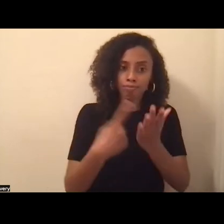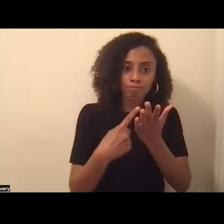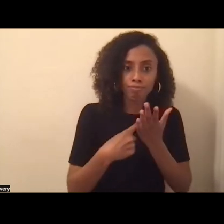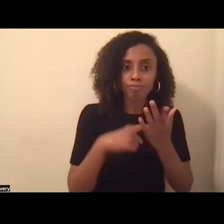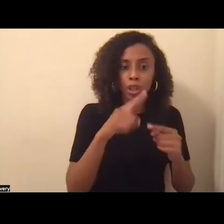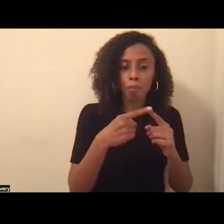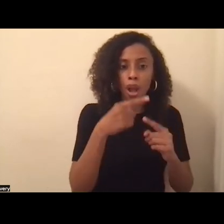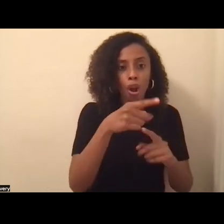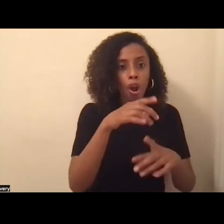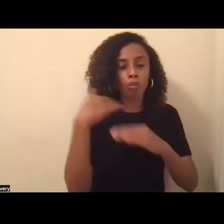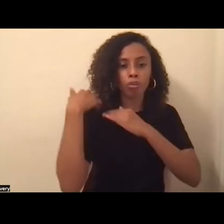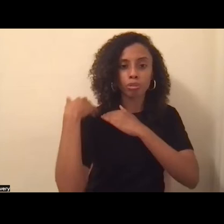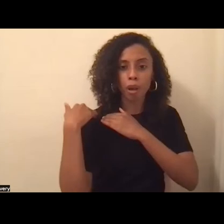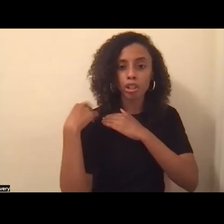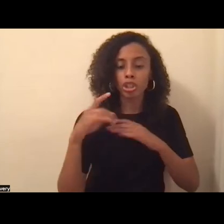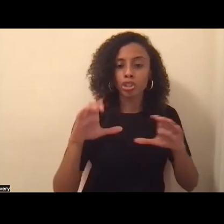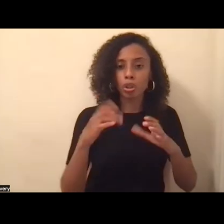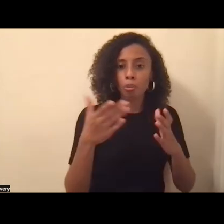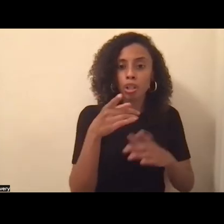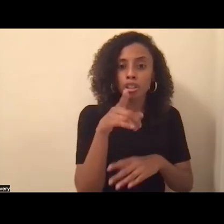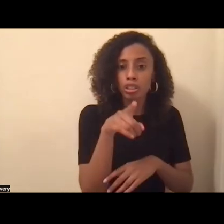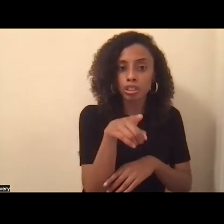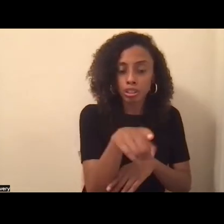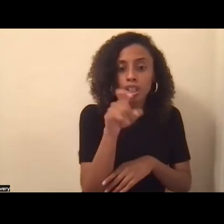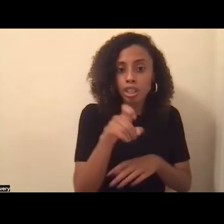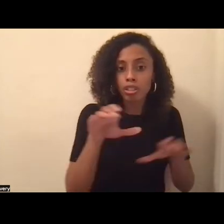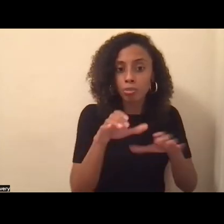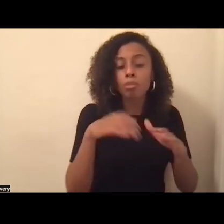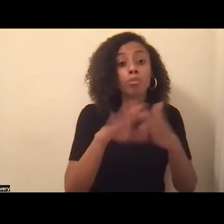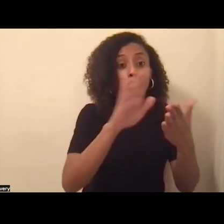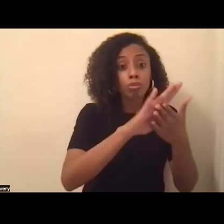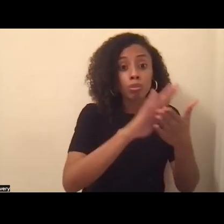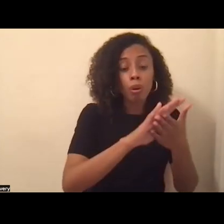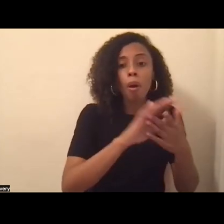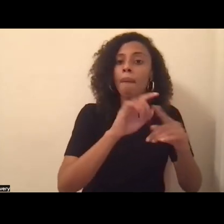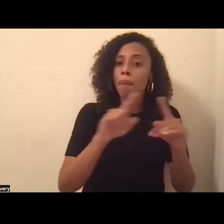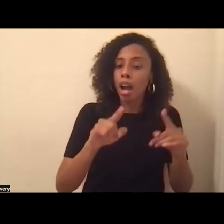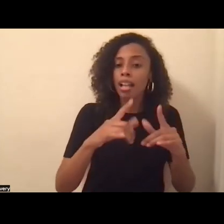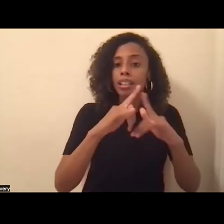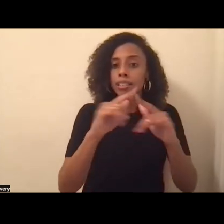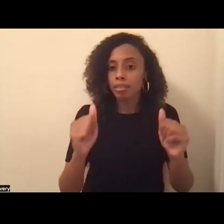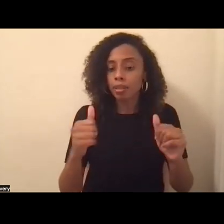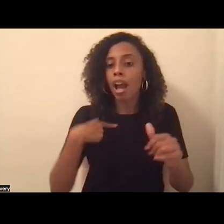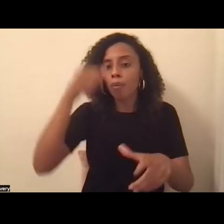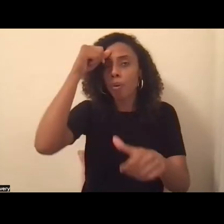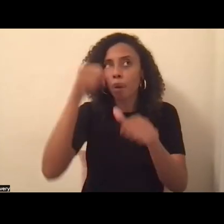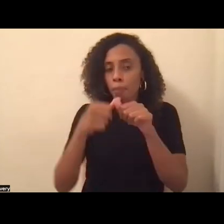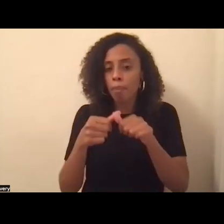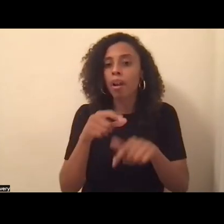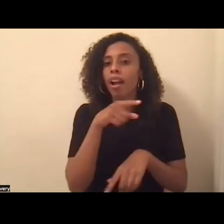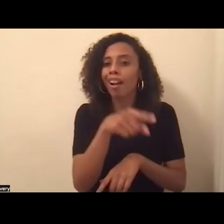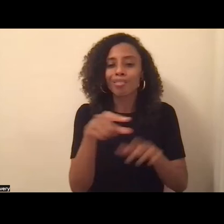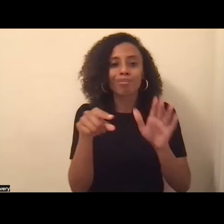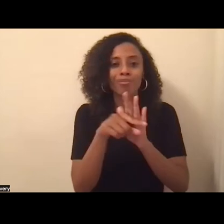responsibilities and doing what she needed to do in school, but also remembering that grades